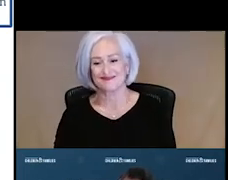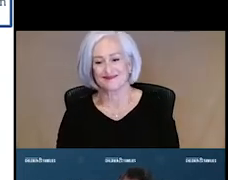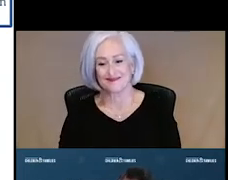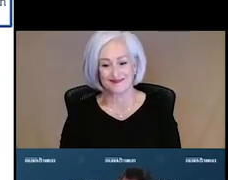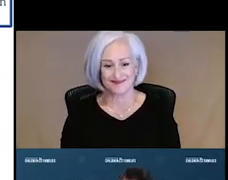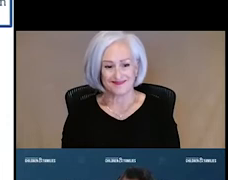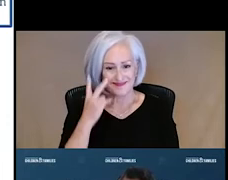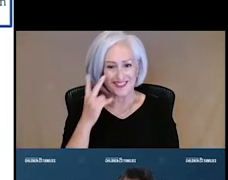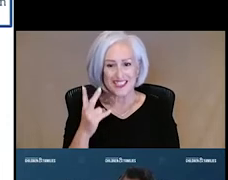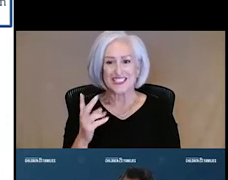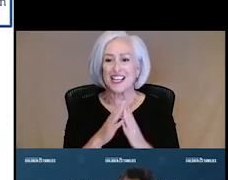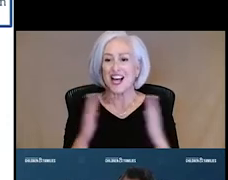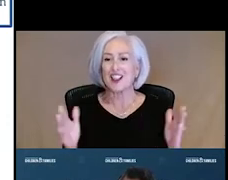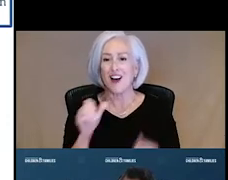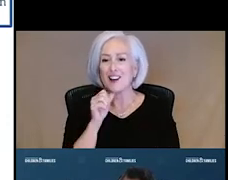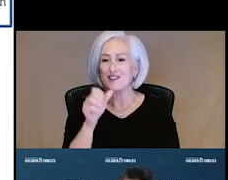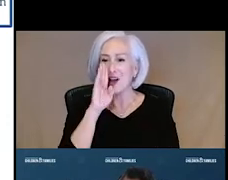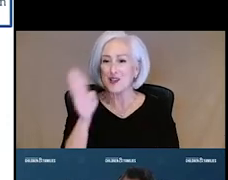lots of indirect.